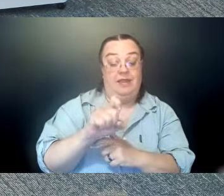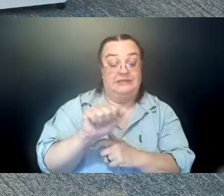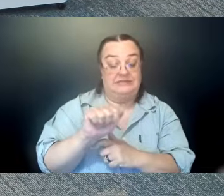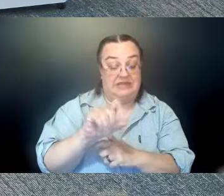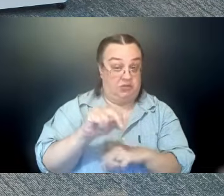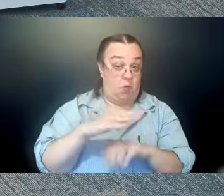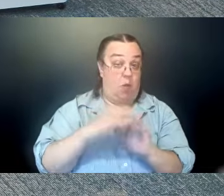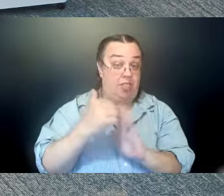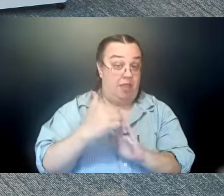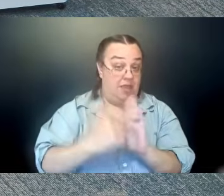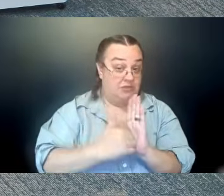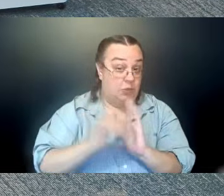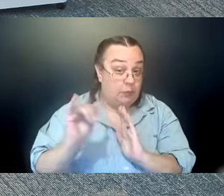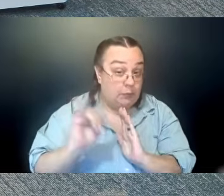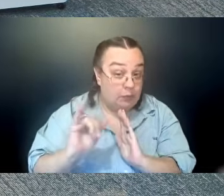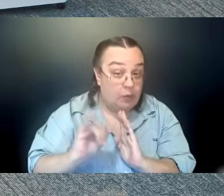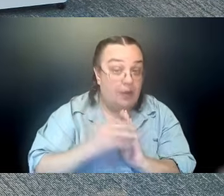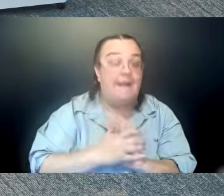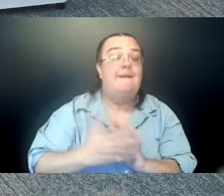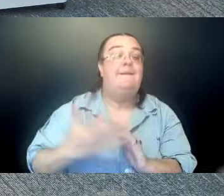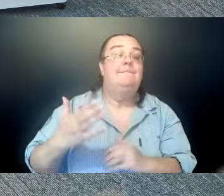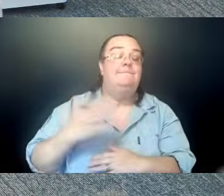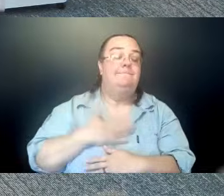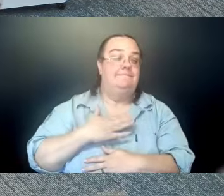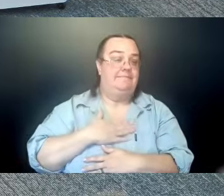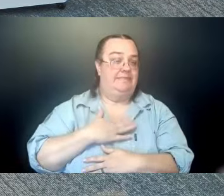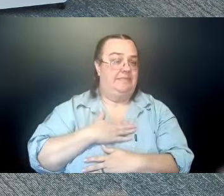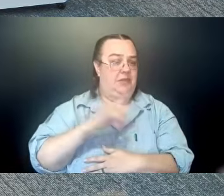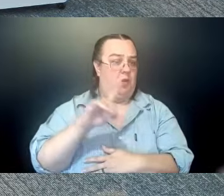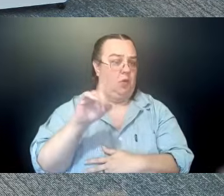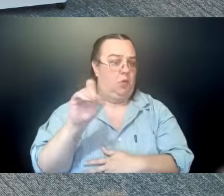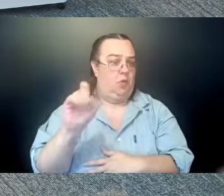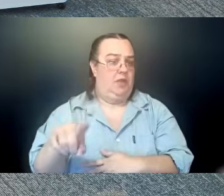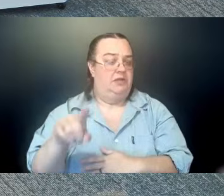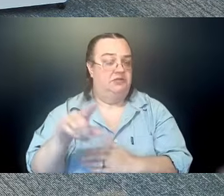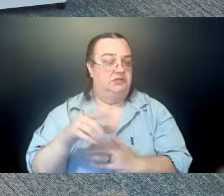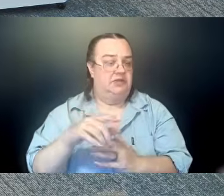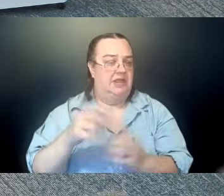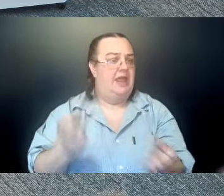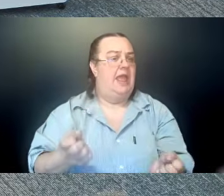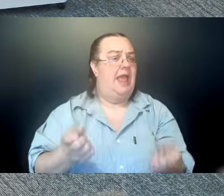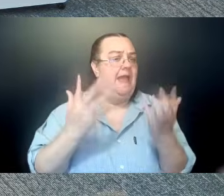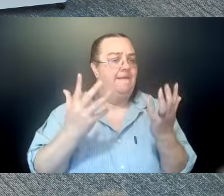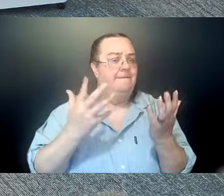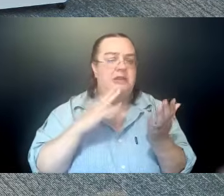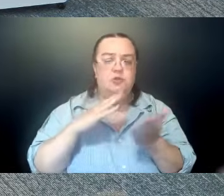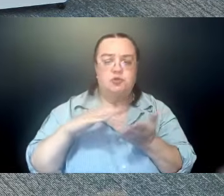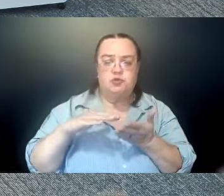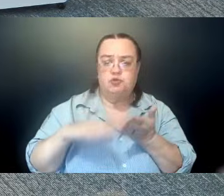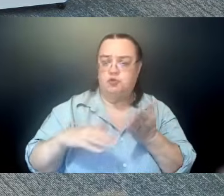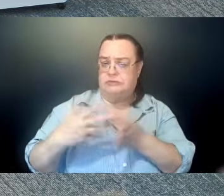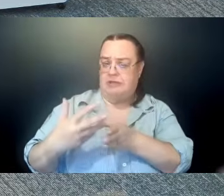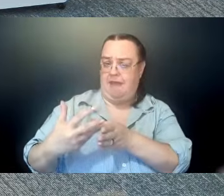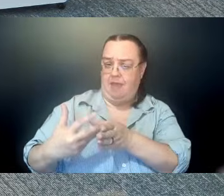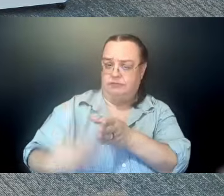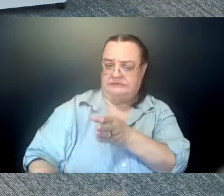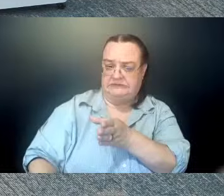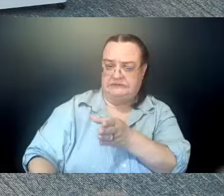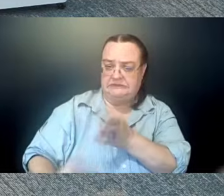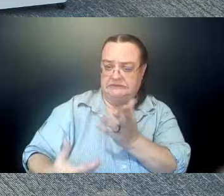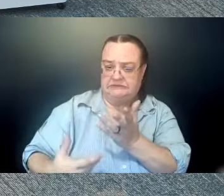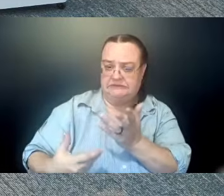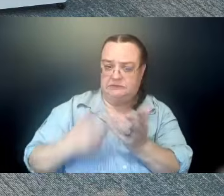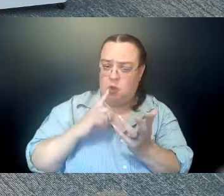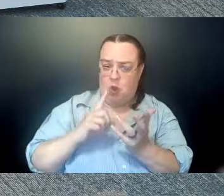as well. My question is, how many excused absences are